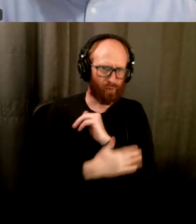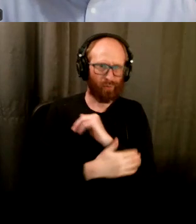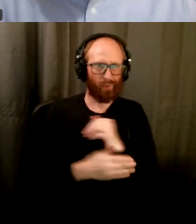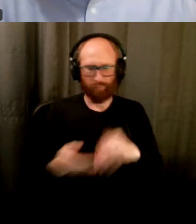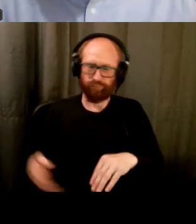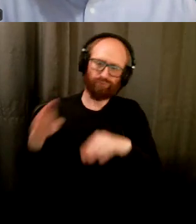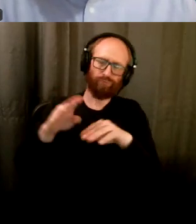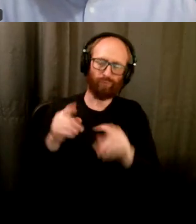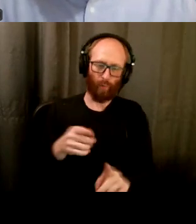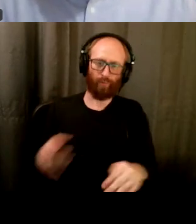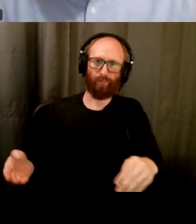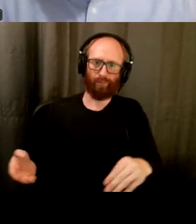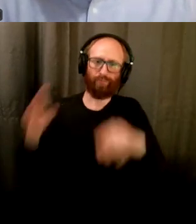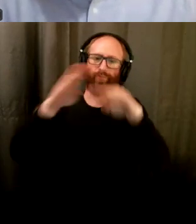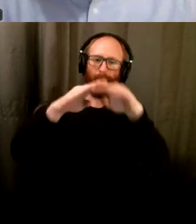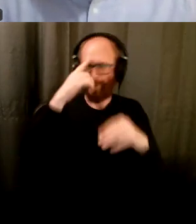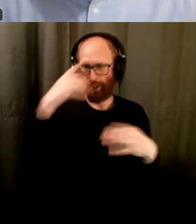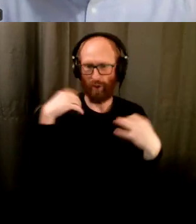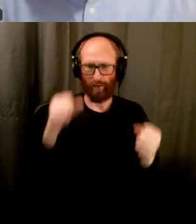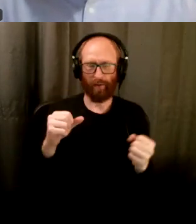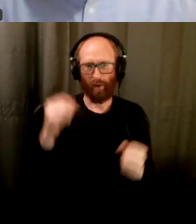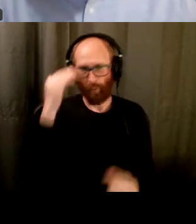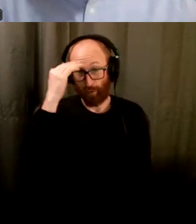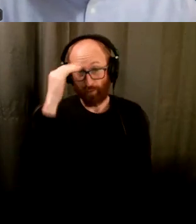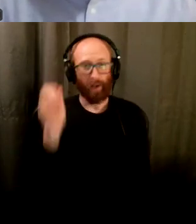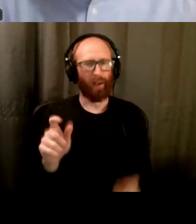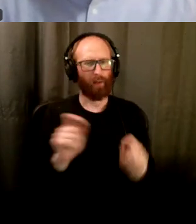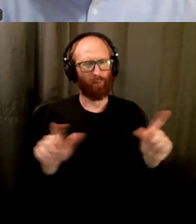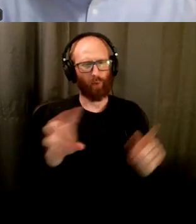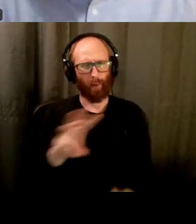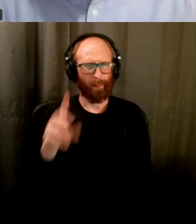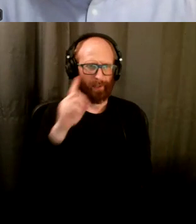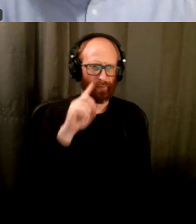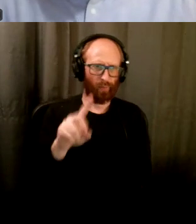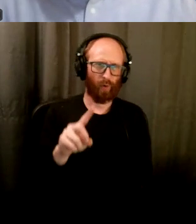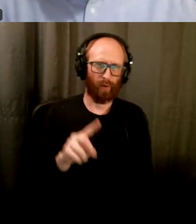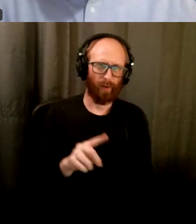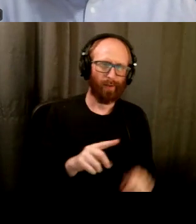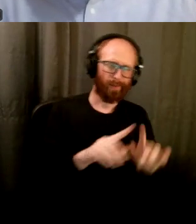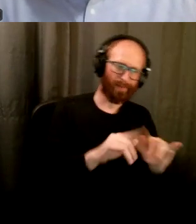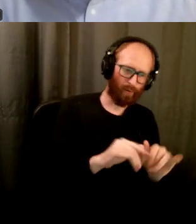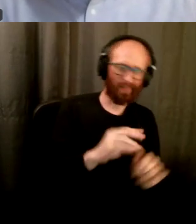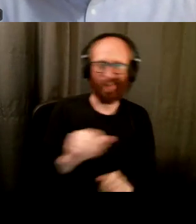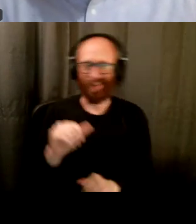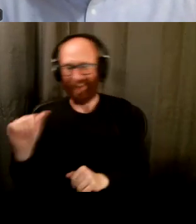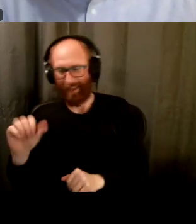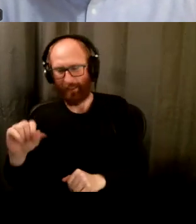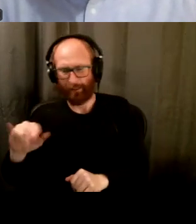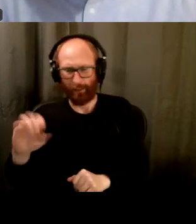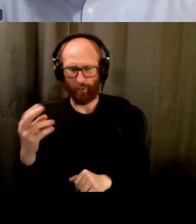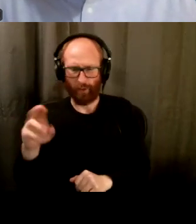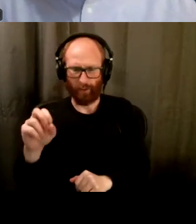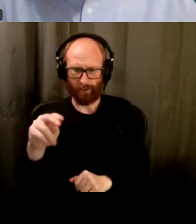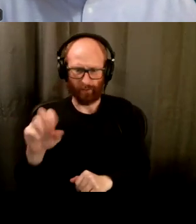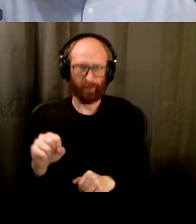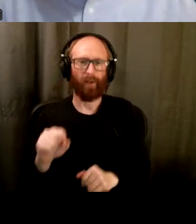their newsletters to learn more about their synchronous and asynchronous trainings and community of practice webinars. I've personally attended those trainings and also the